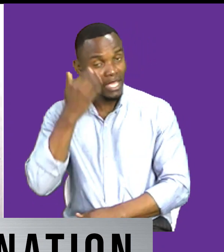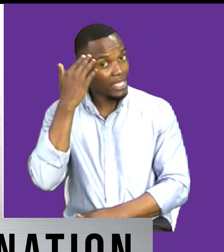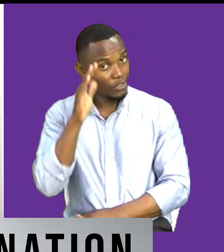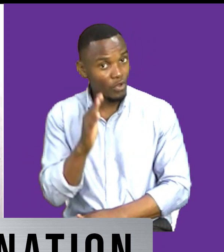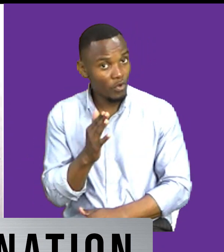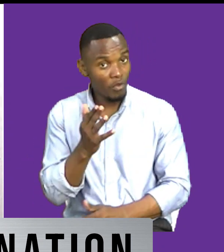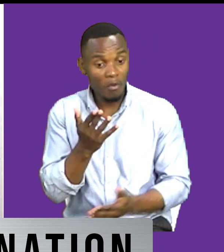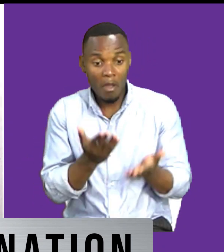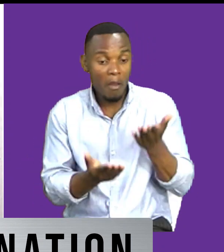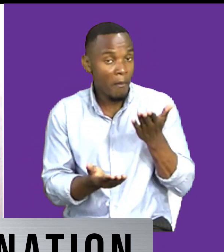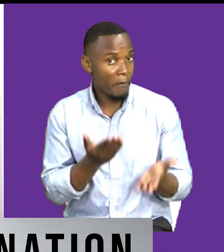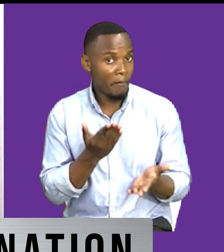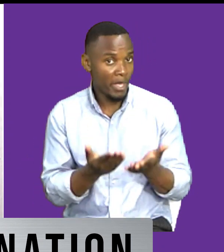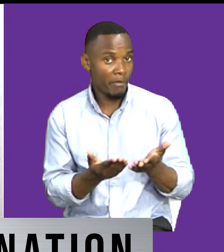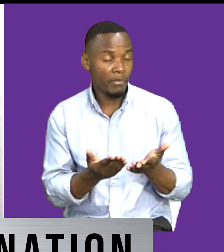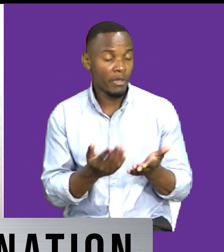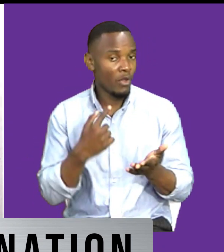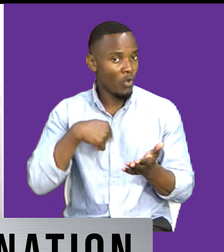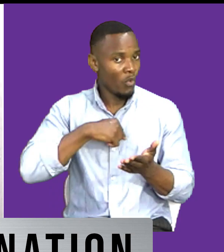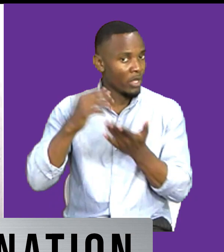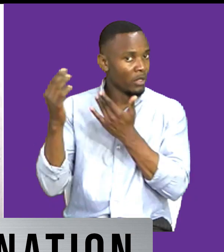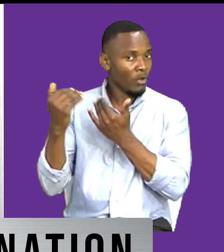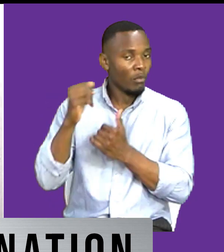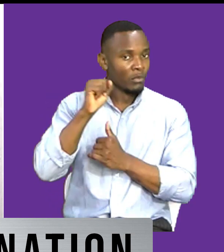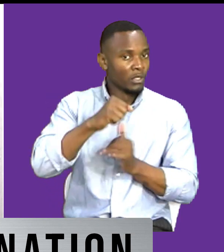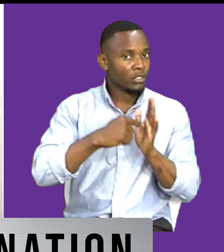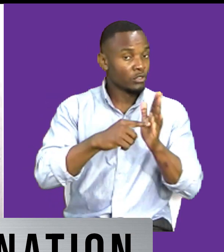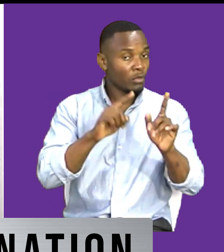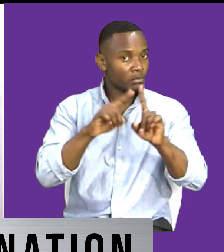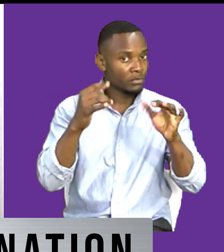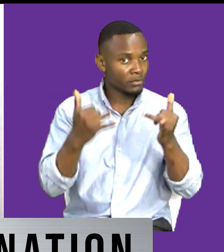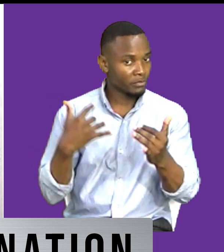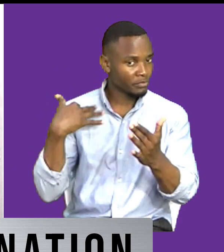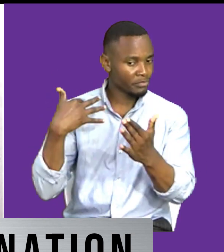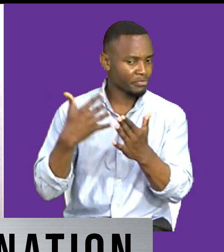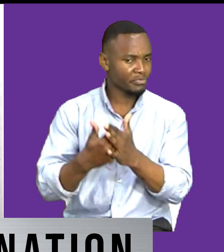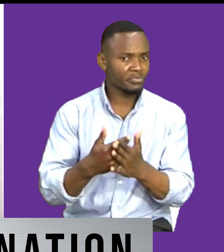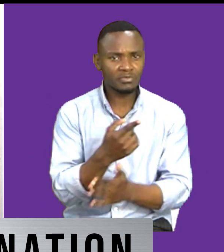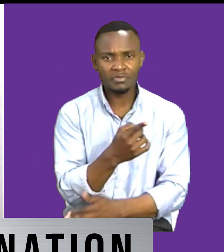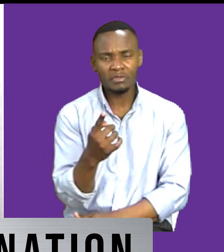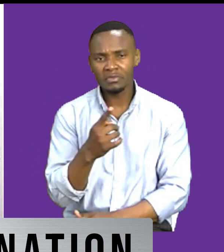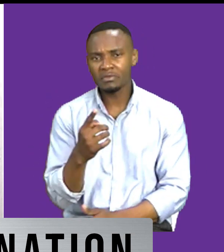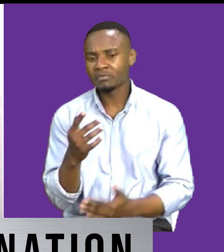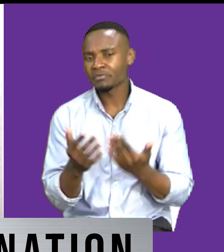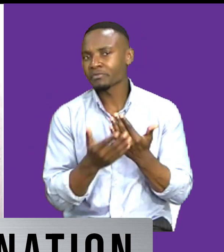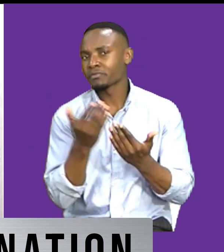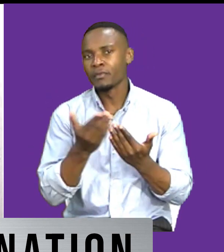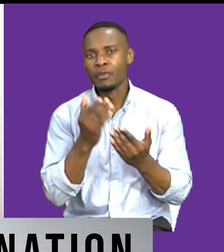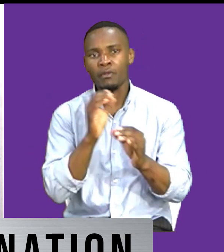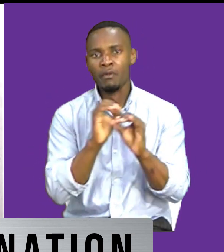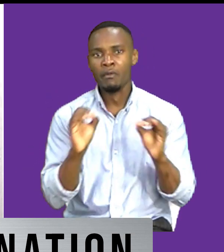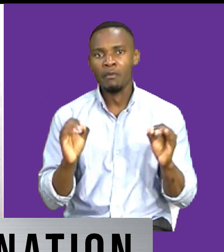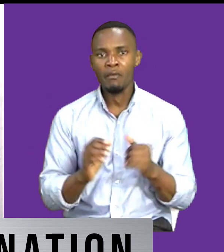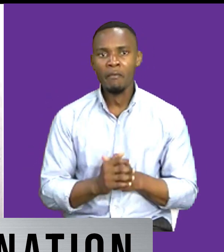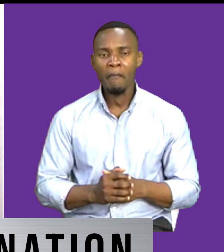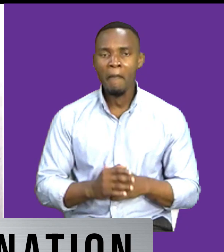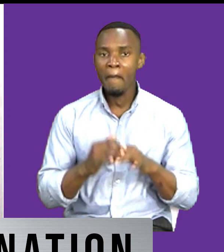that. But so far we've seen a middle class that basically is indifferent. I think what you're saying now is